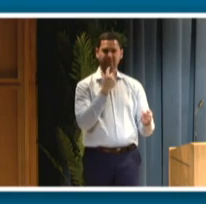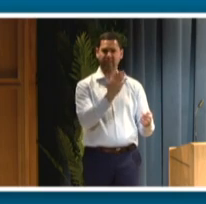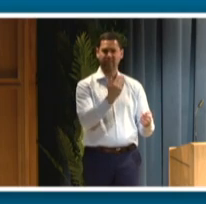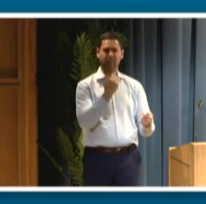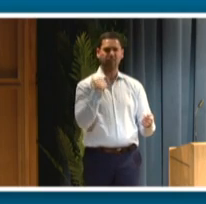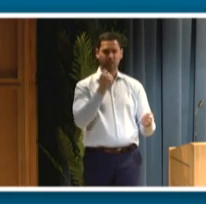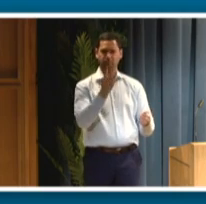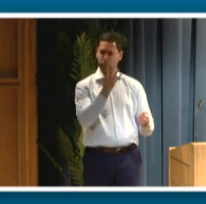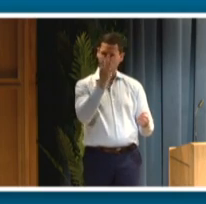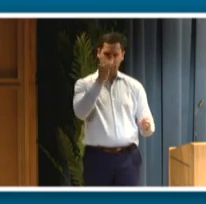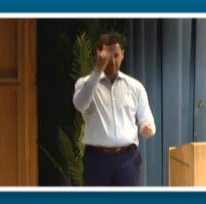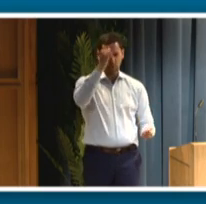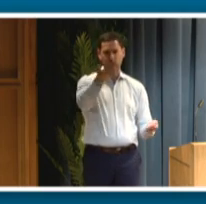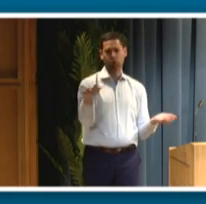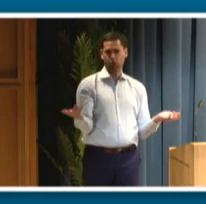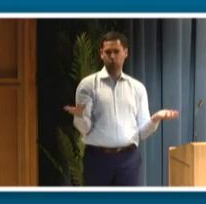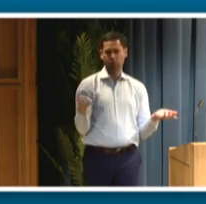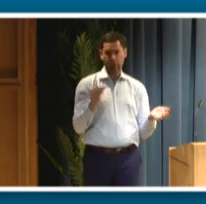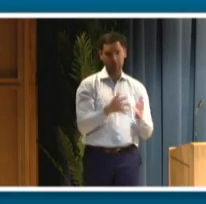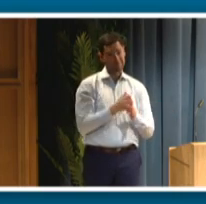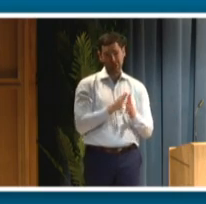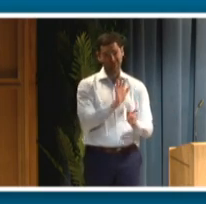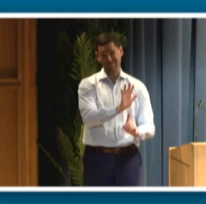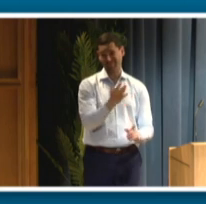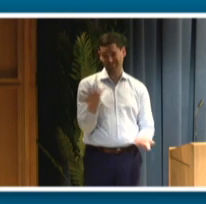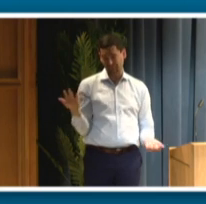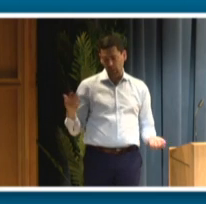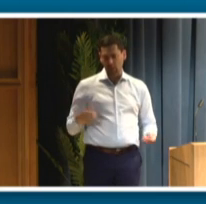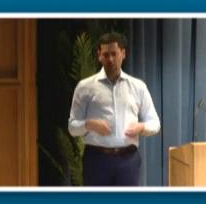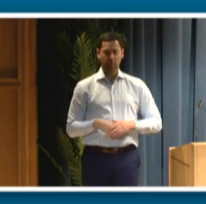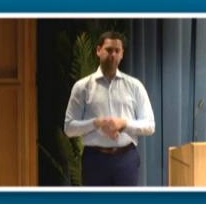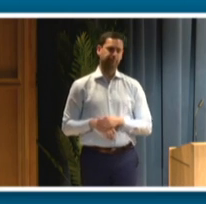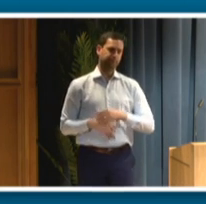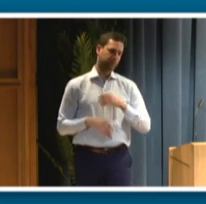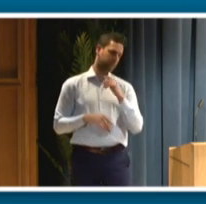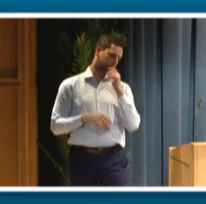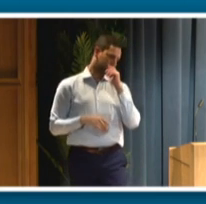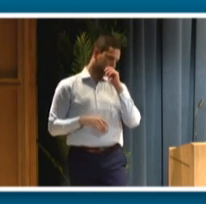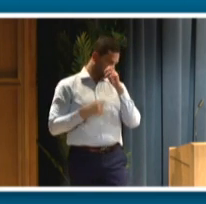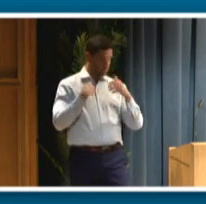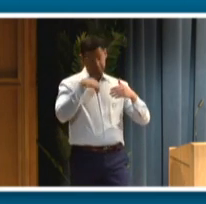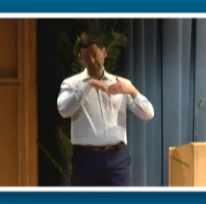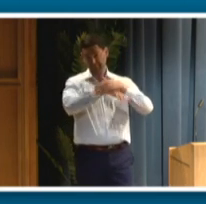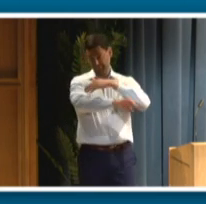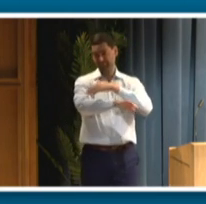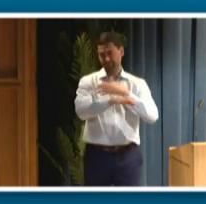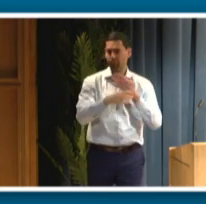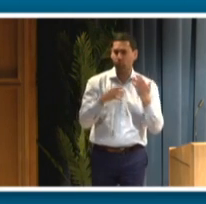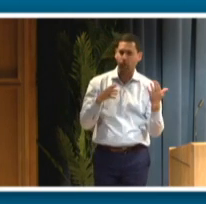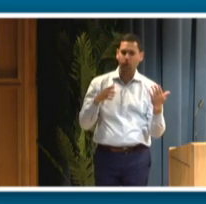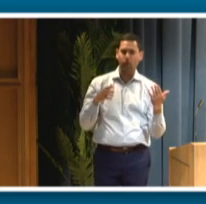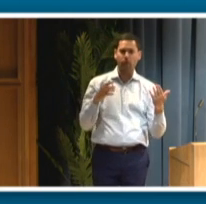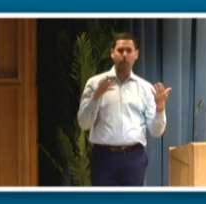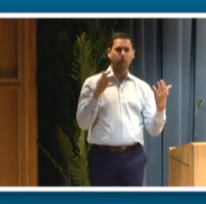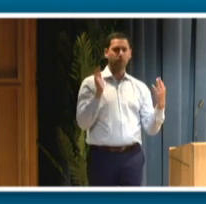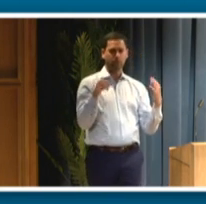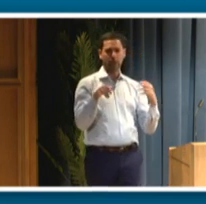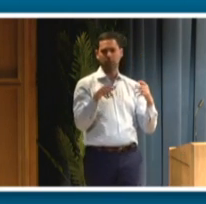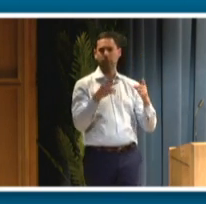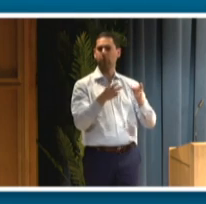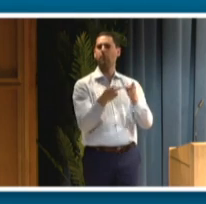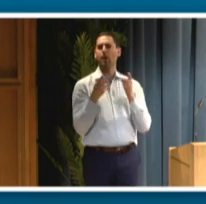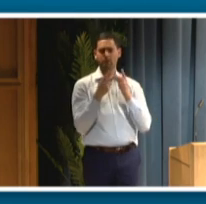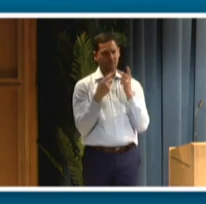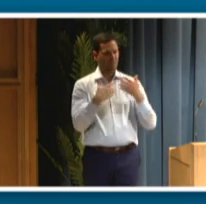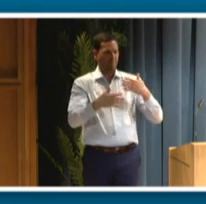That's an American thing. And so I've been in these spaces, and no matter what these young people have done,